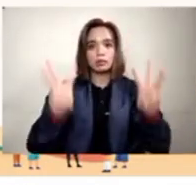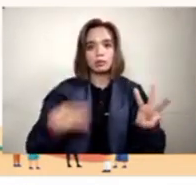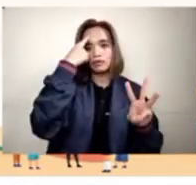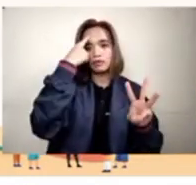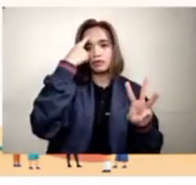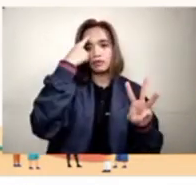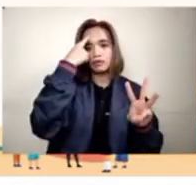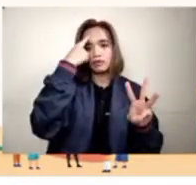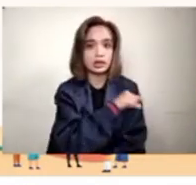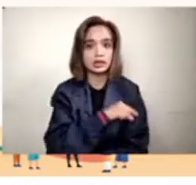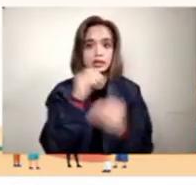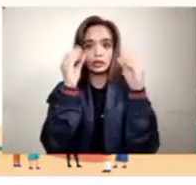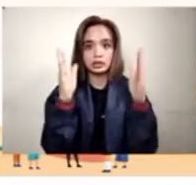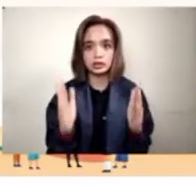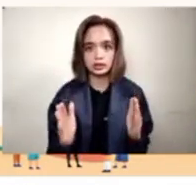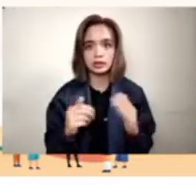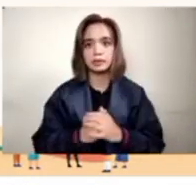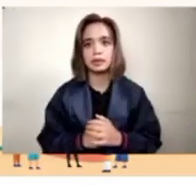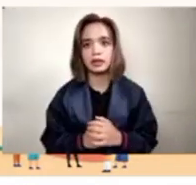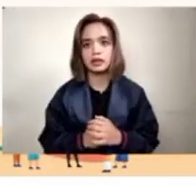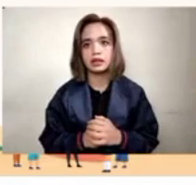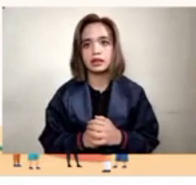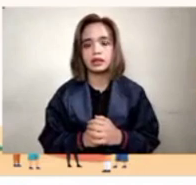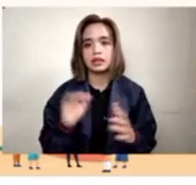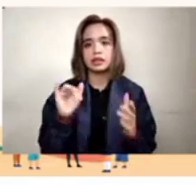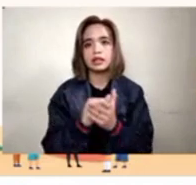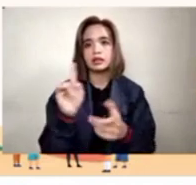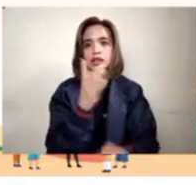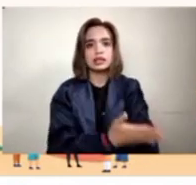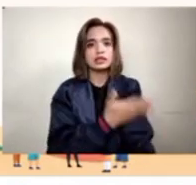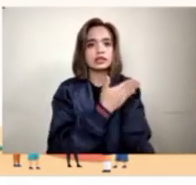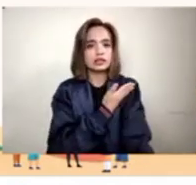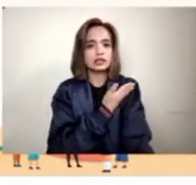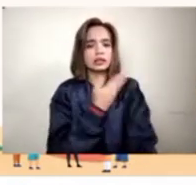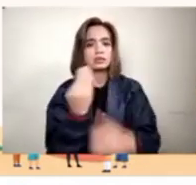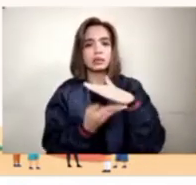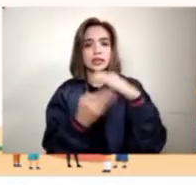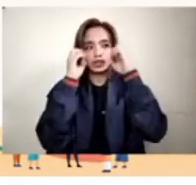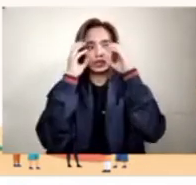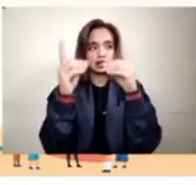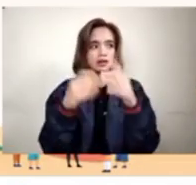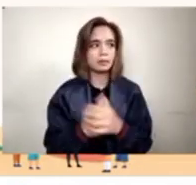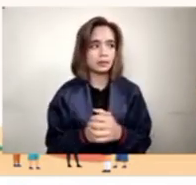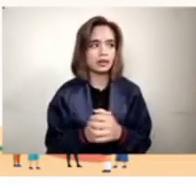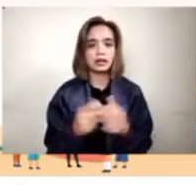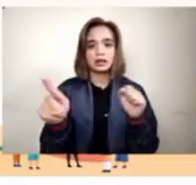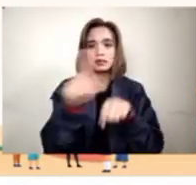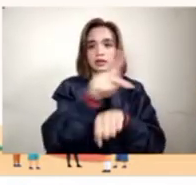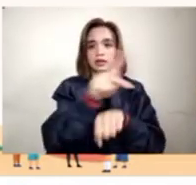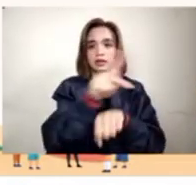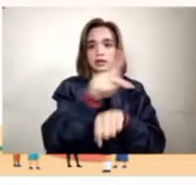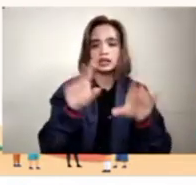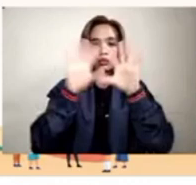teacher quality that is attuned with the demands of the Enhanced Basic Education Initiative,